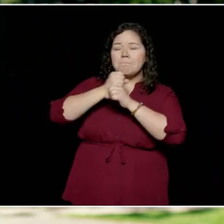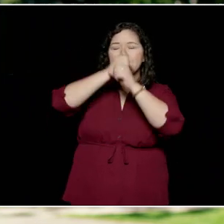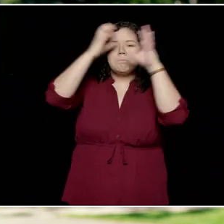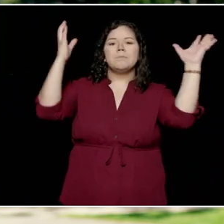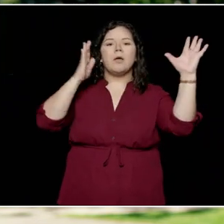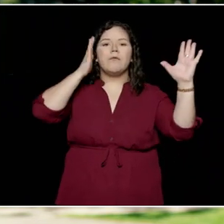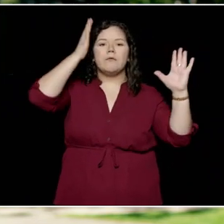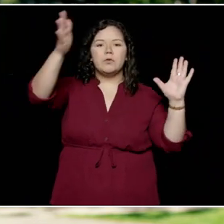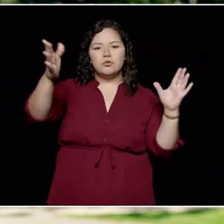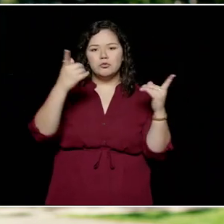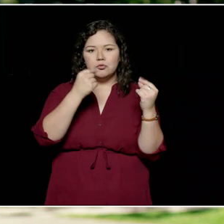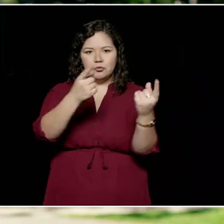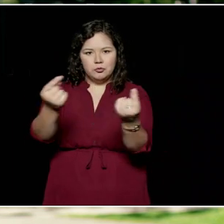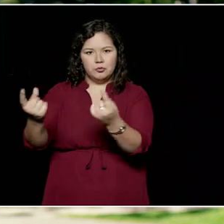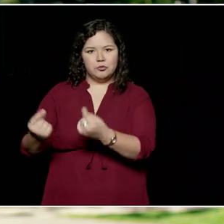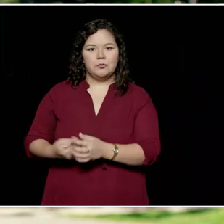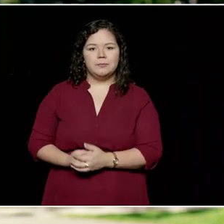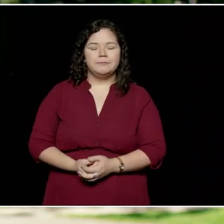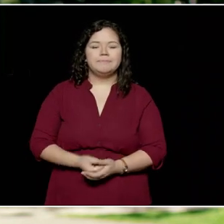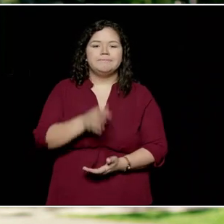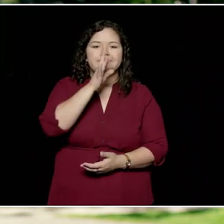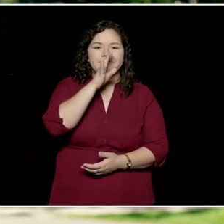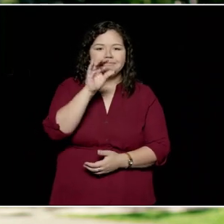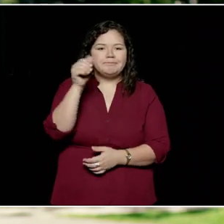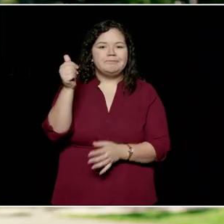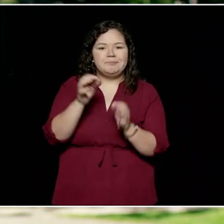pasts, uncertain of where we go.